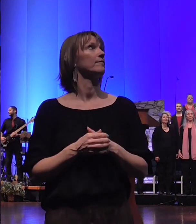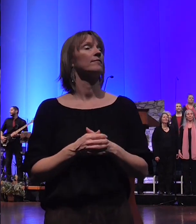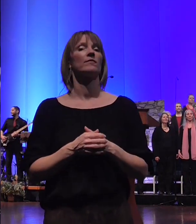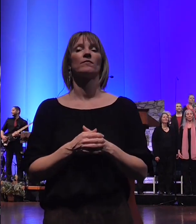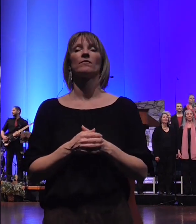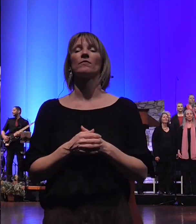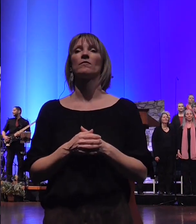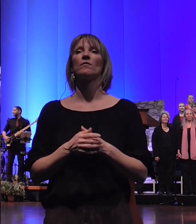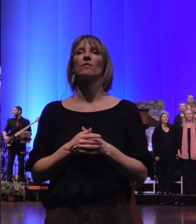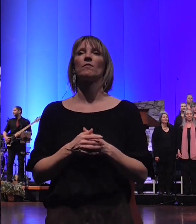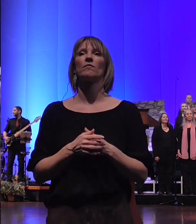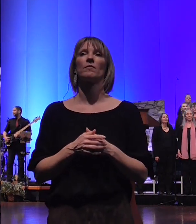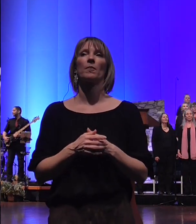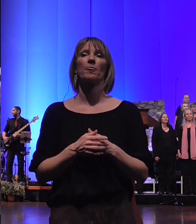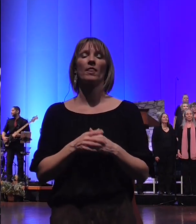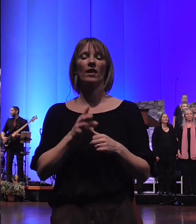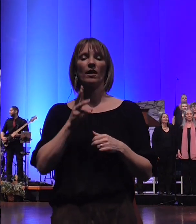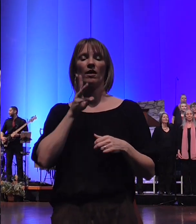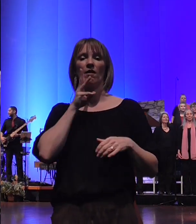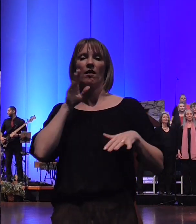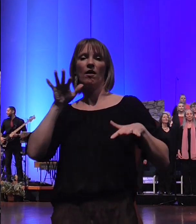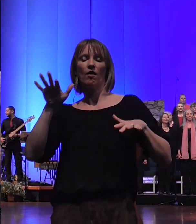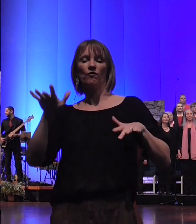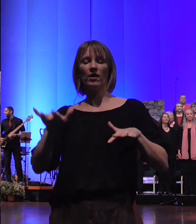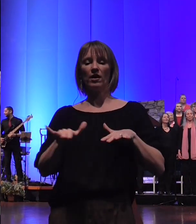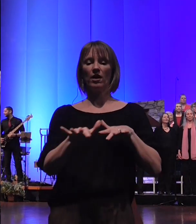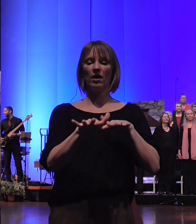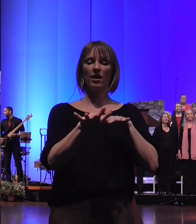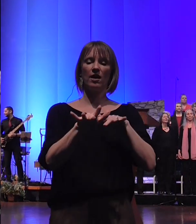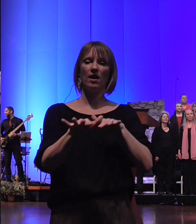I went to my river,